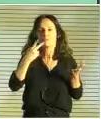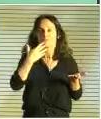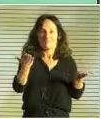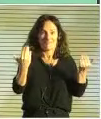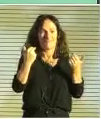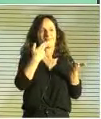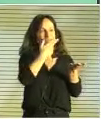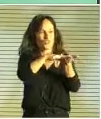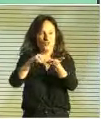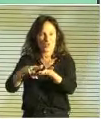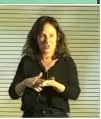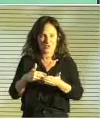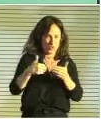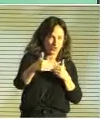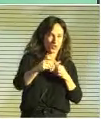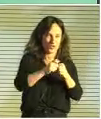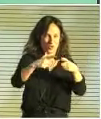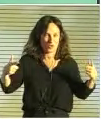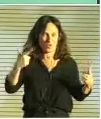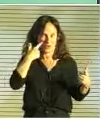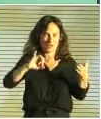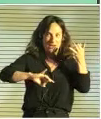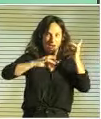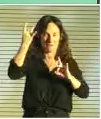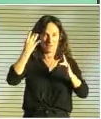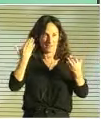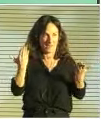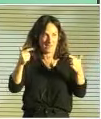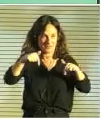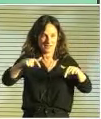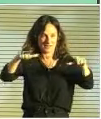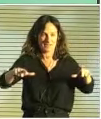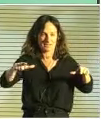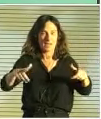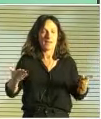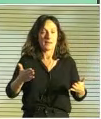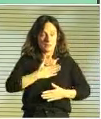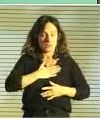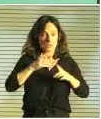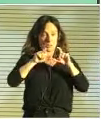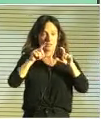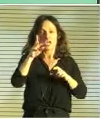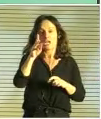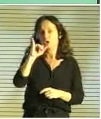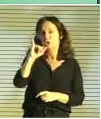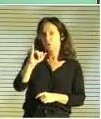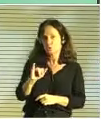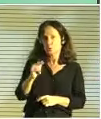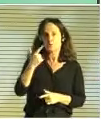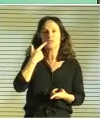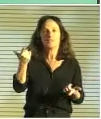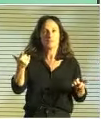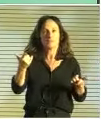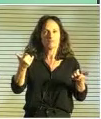room of partners in the industry, we are very happy well, to take this discussions with